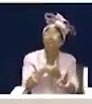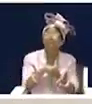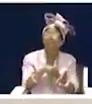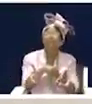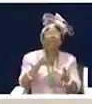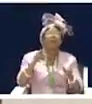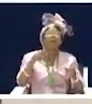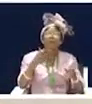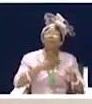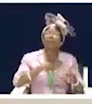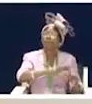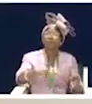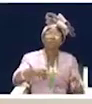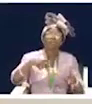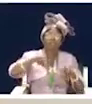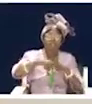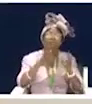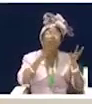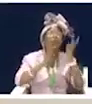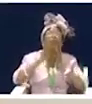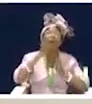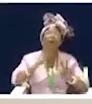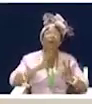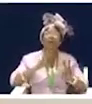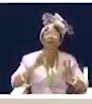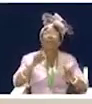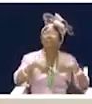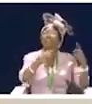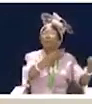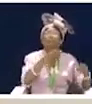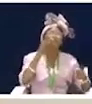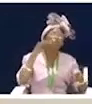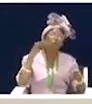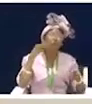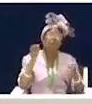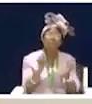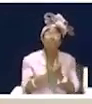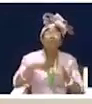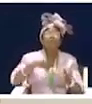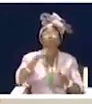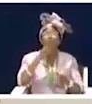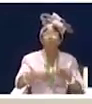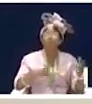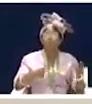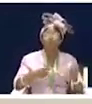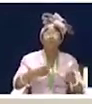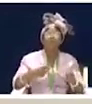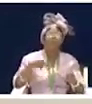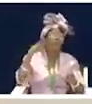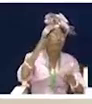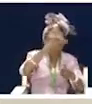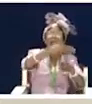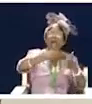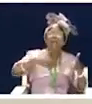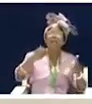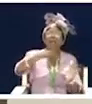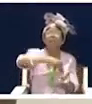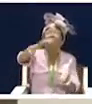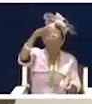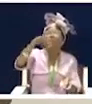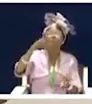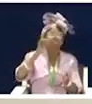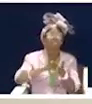e ma ja sunkun won ni ka ma lo sile ka lo re wa ilaji million wa awon ofi sise pese